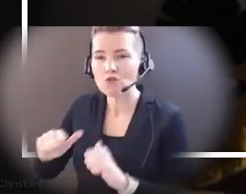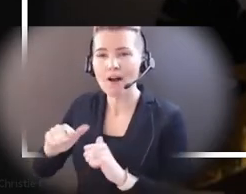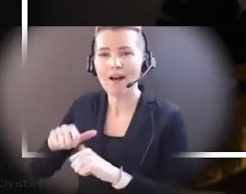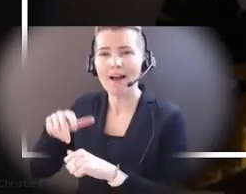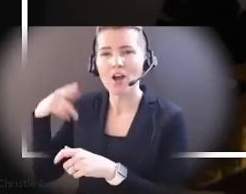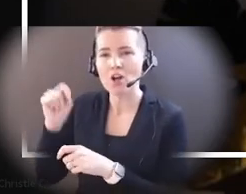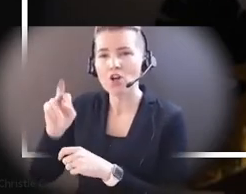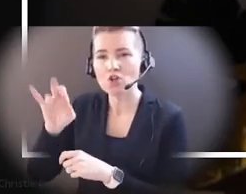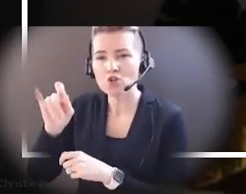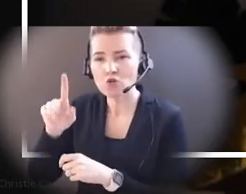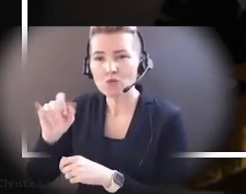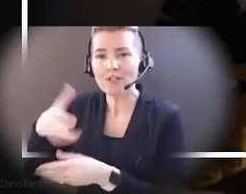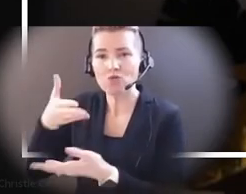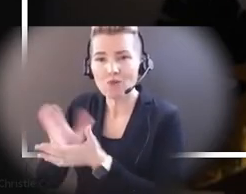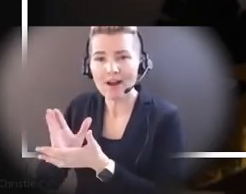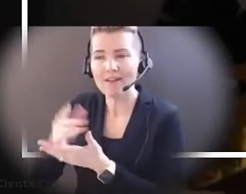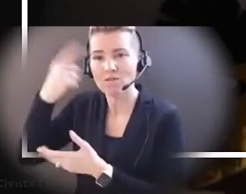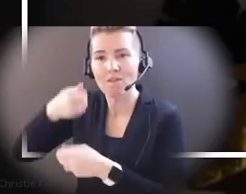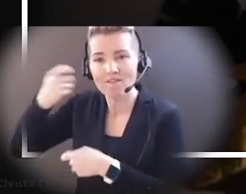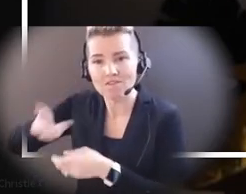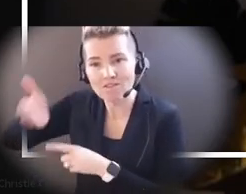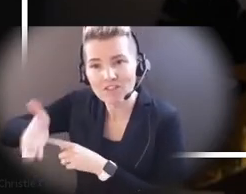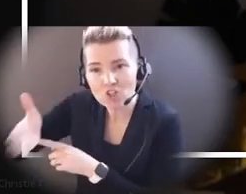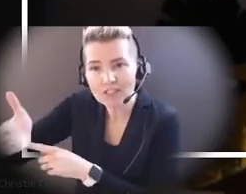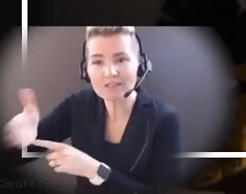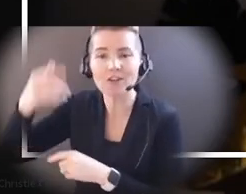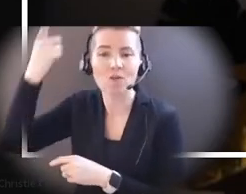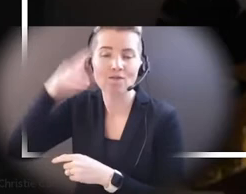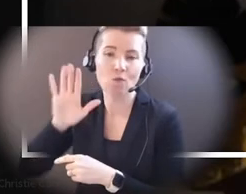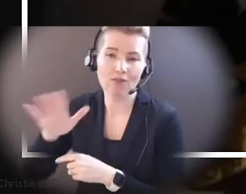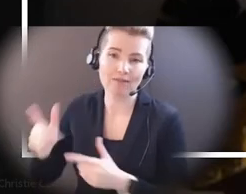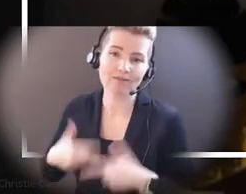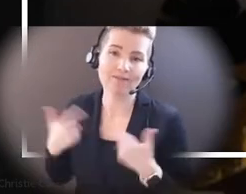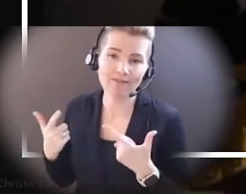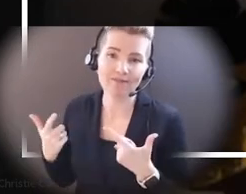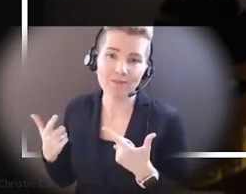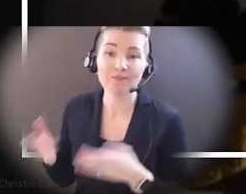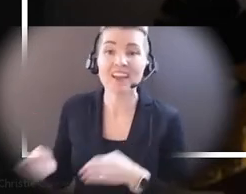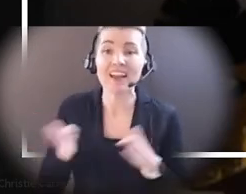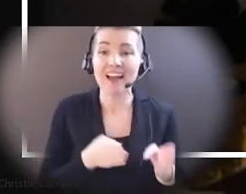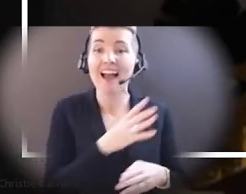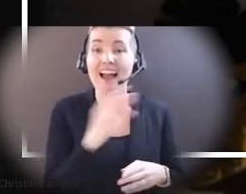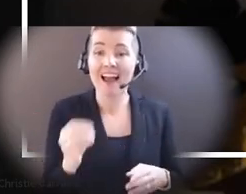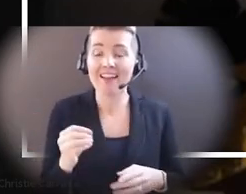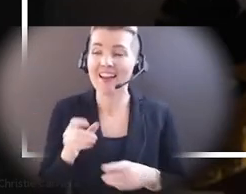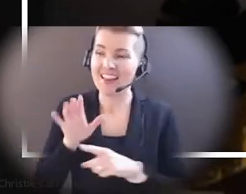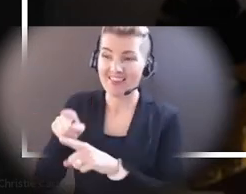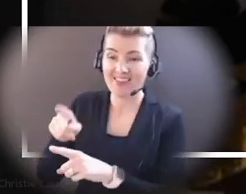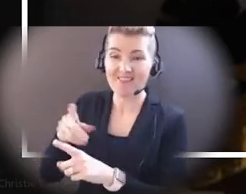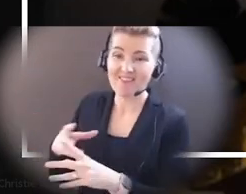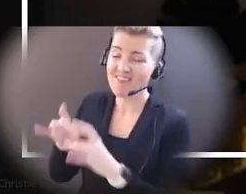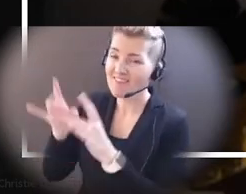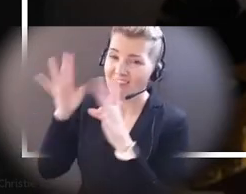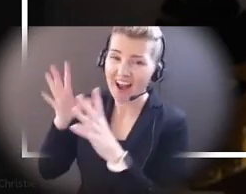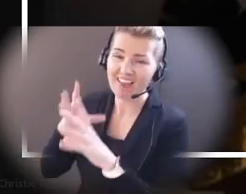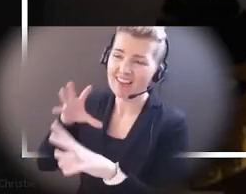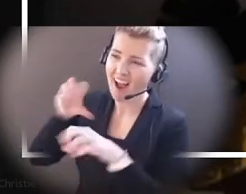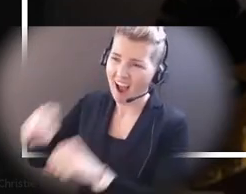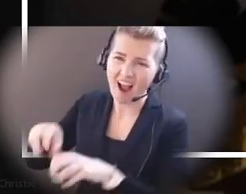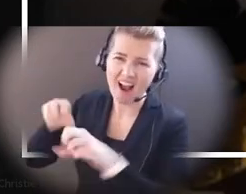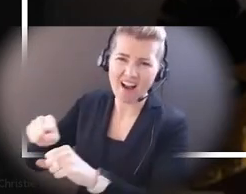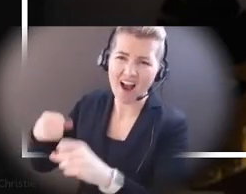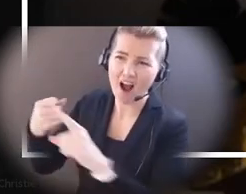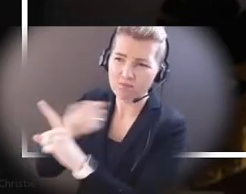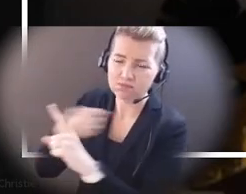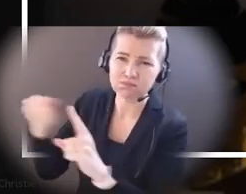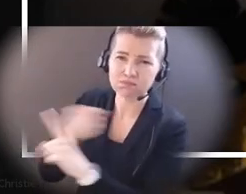fish for lobsters for moderate livelihood, and the violent attacks against them and their facilities, and the RCMPs